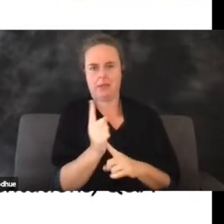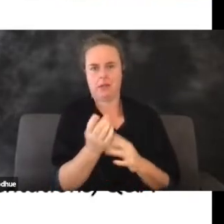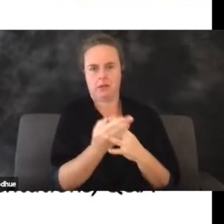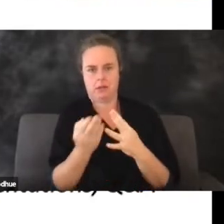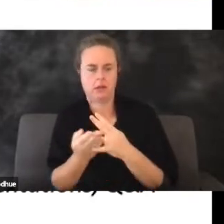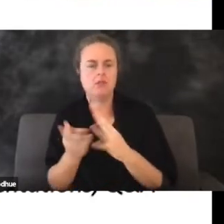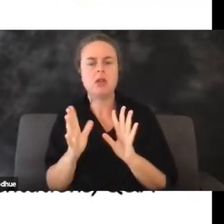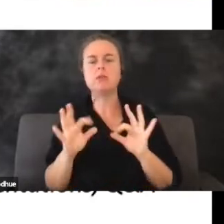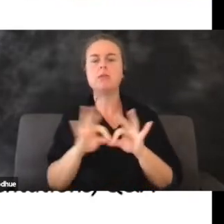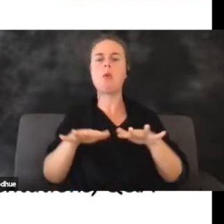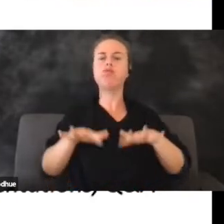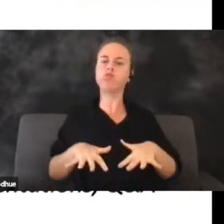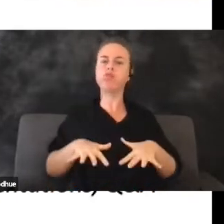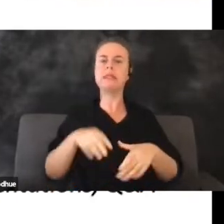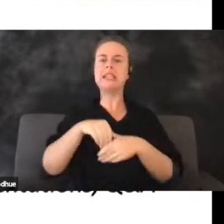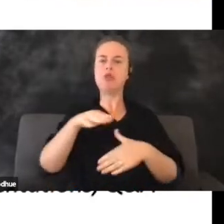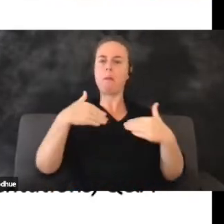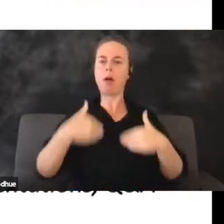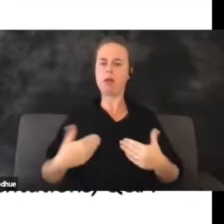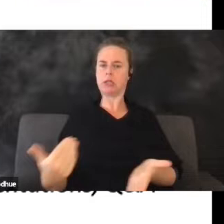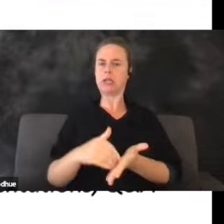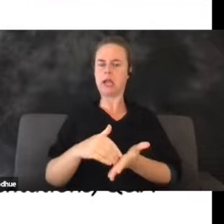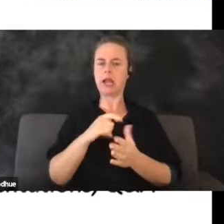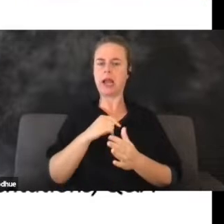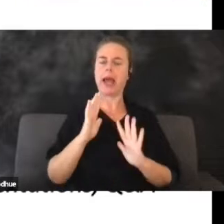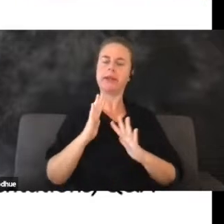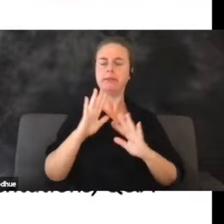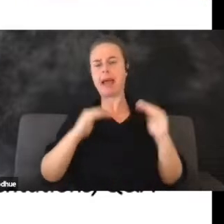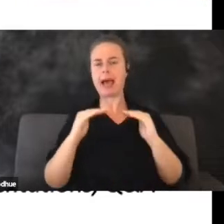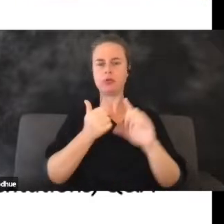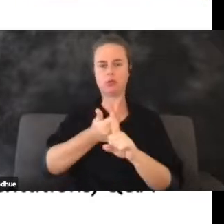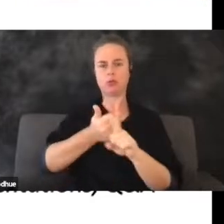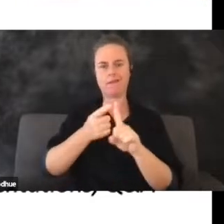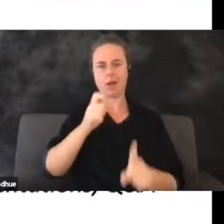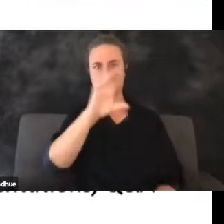screen. Denise, is there anything else I've forgotten on the logistical side of things?